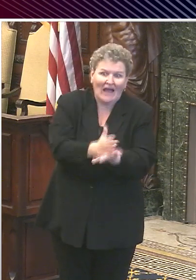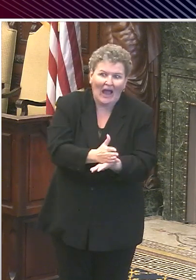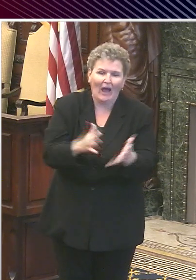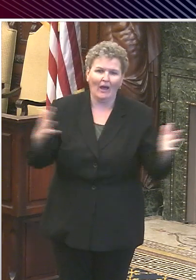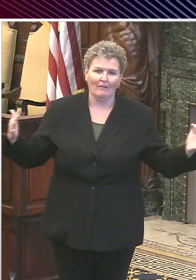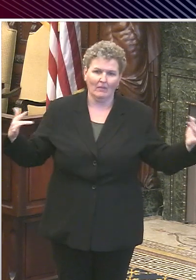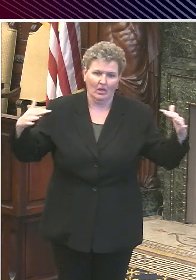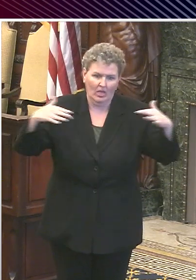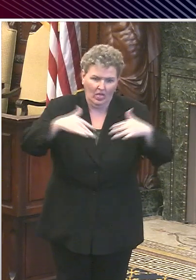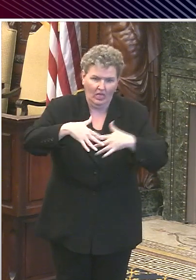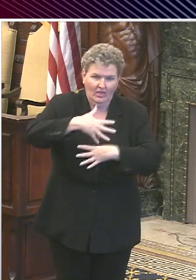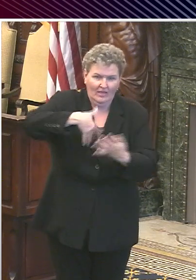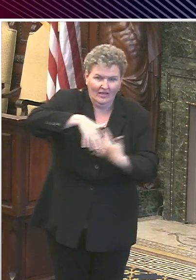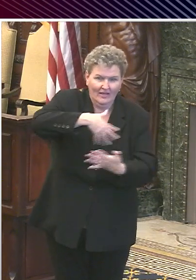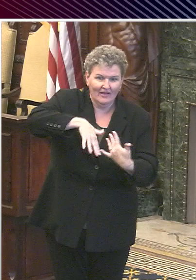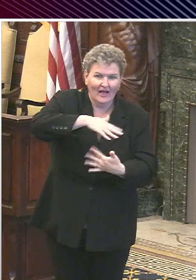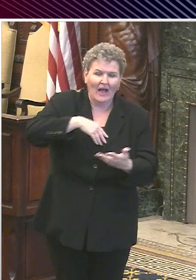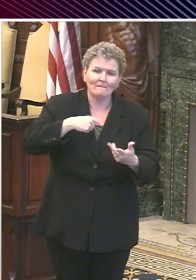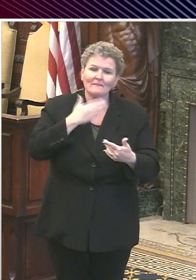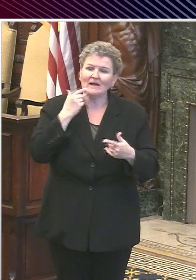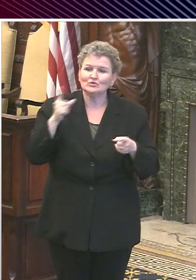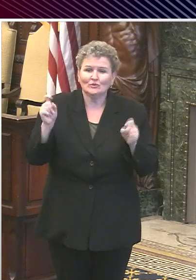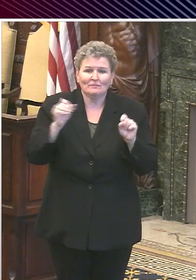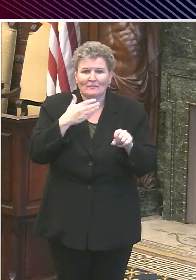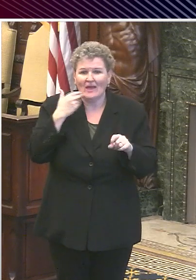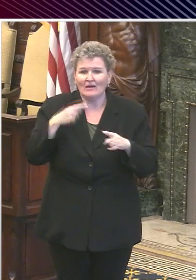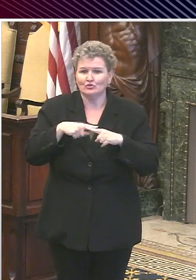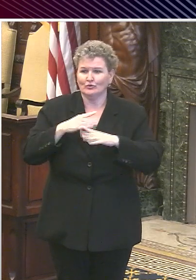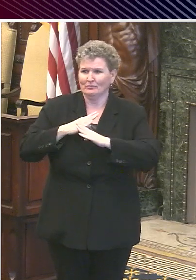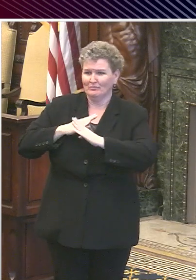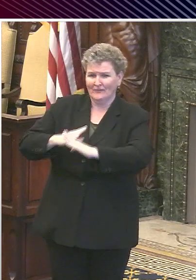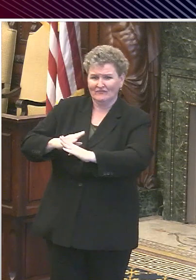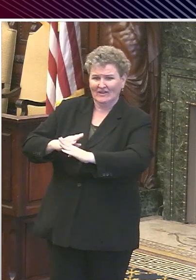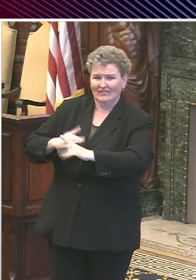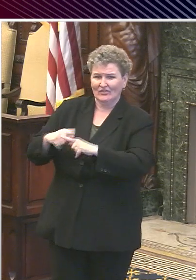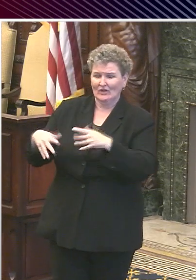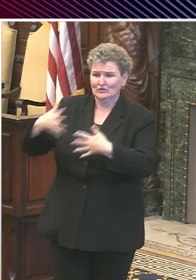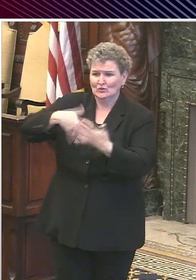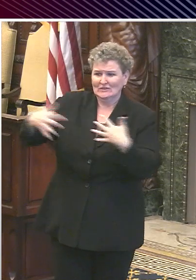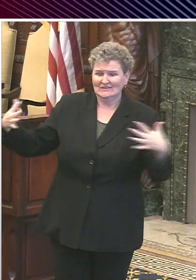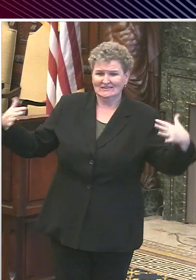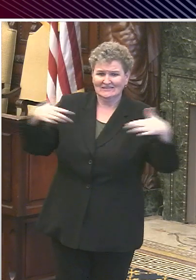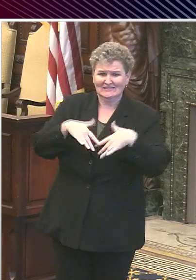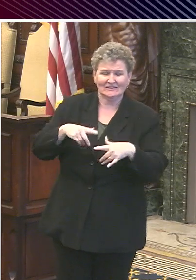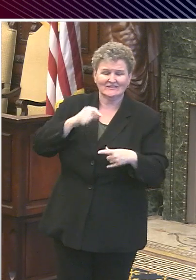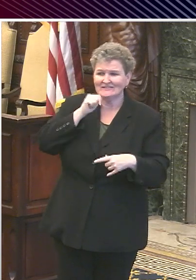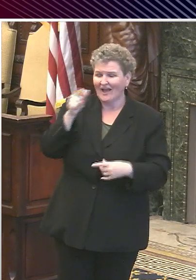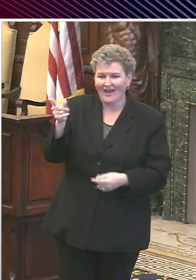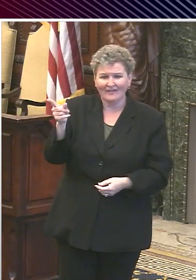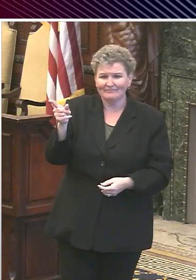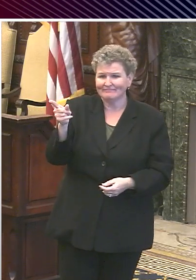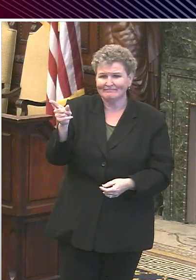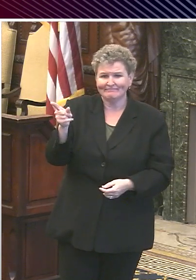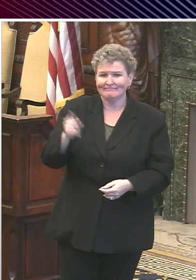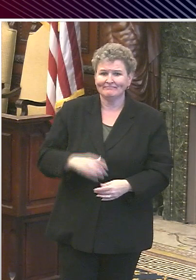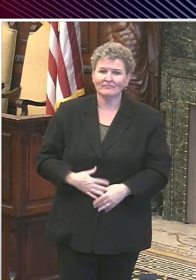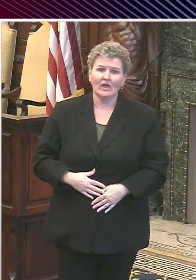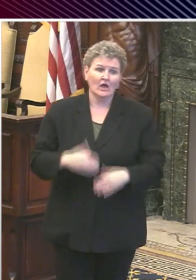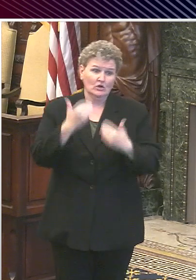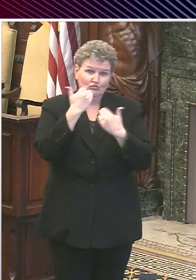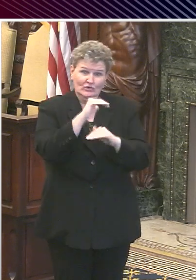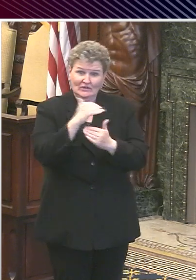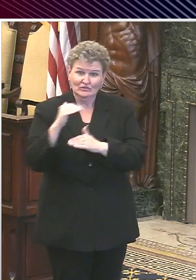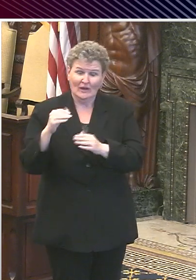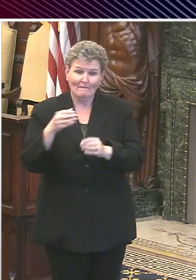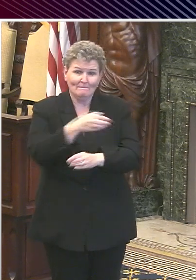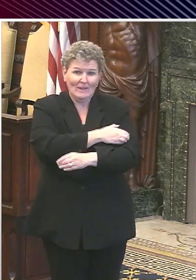And they did what they could, but they were not able to prevent all those social gatherings. So there's a limit to what we can require. And as